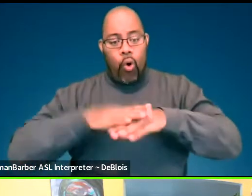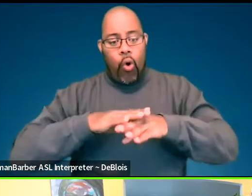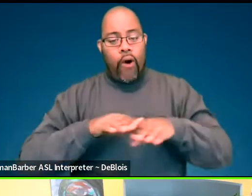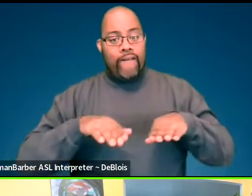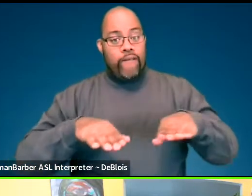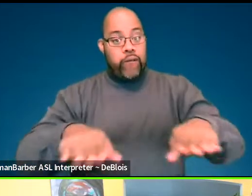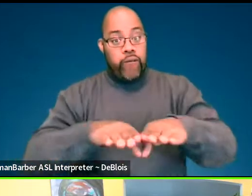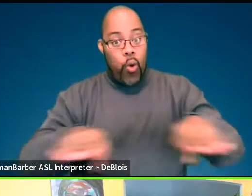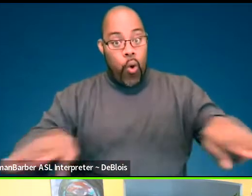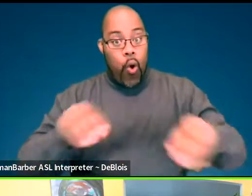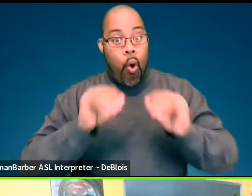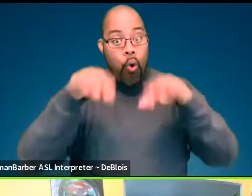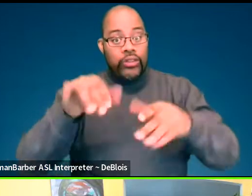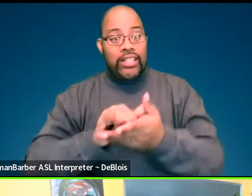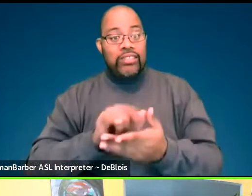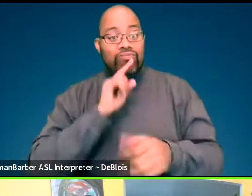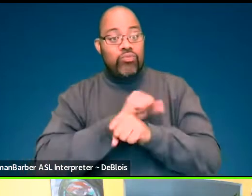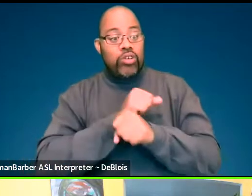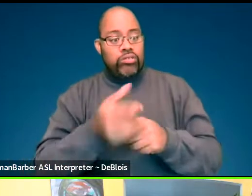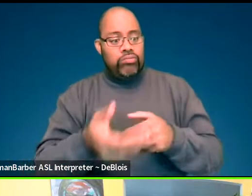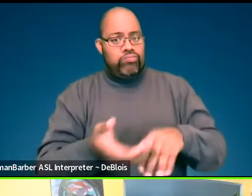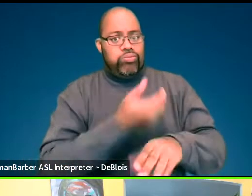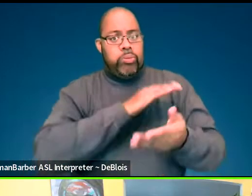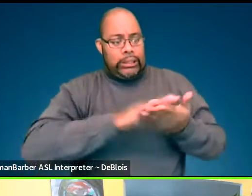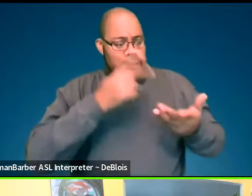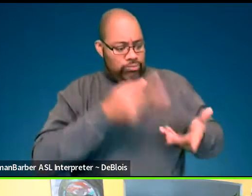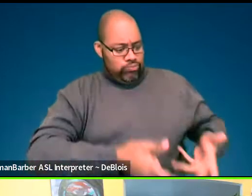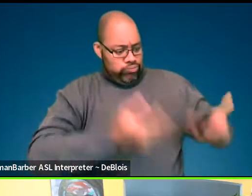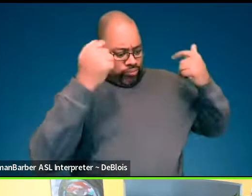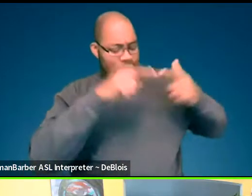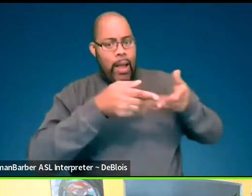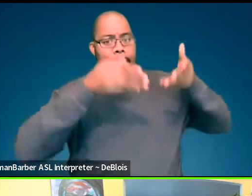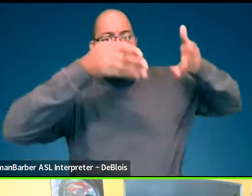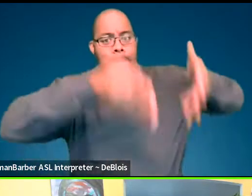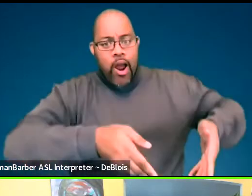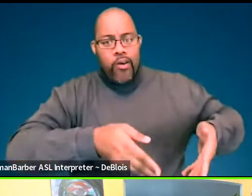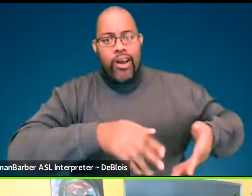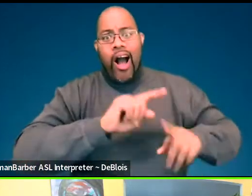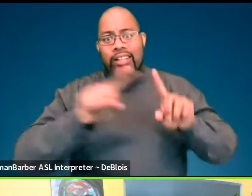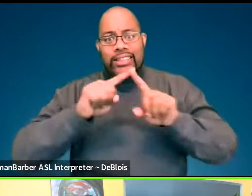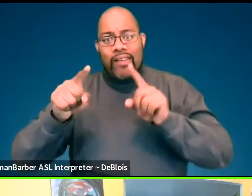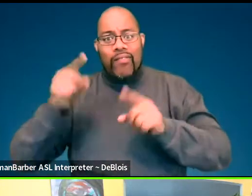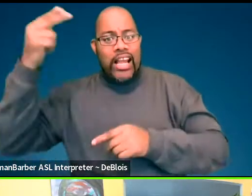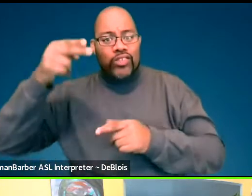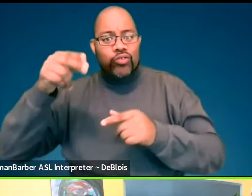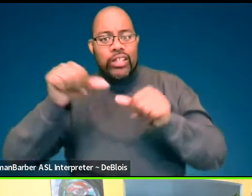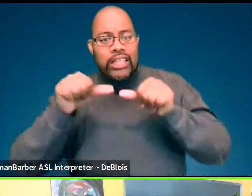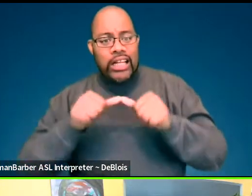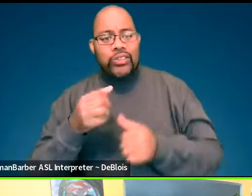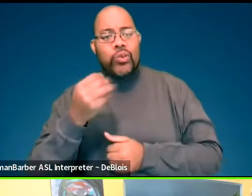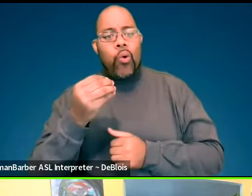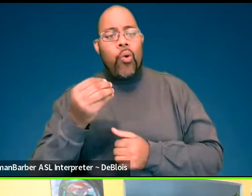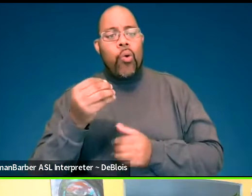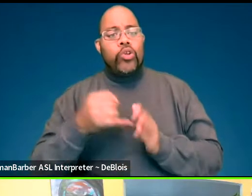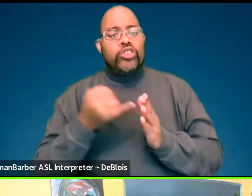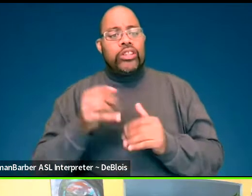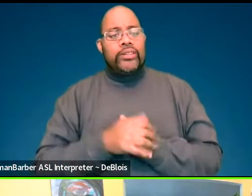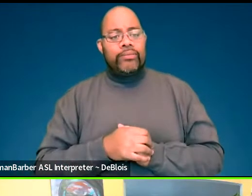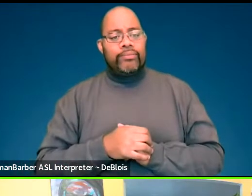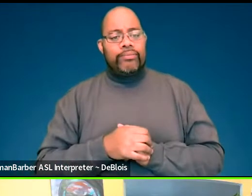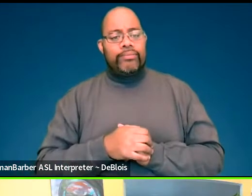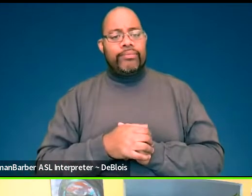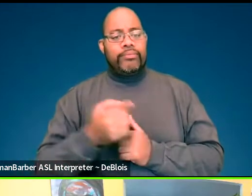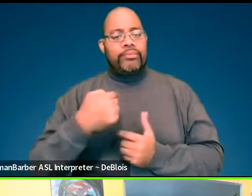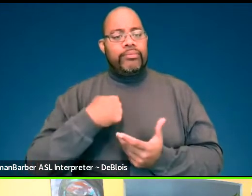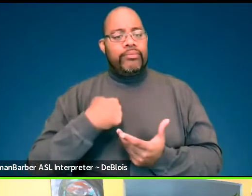floor that is literally uncovering and then burying various heritage sites. So just as our sort